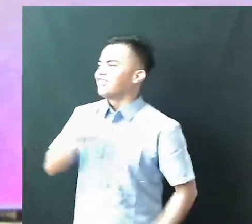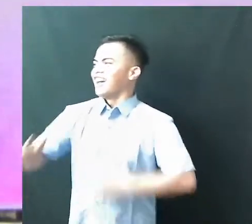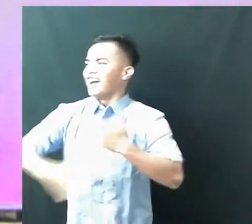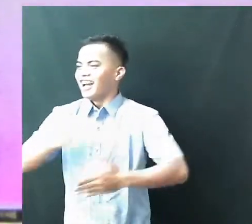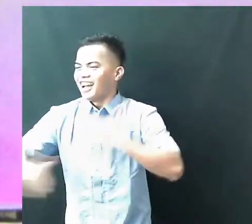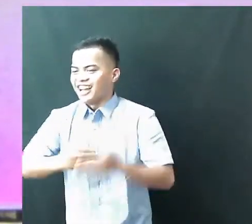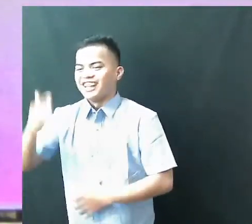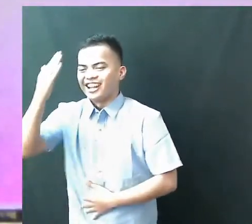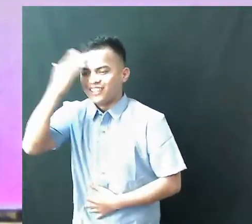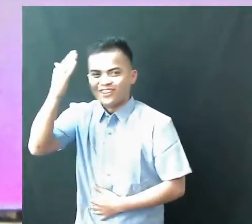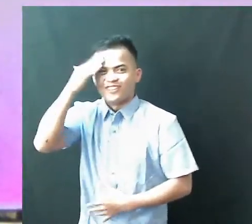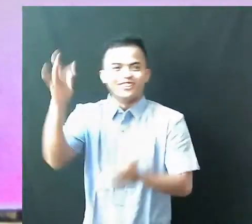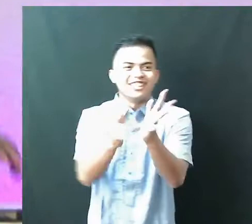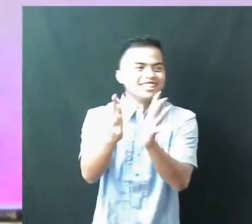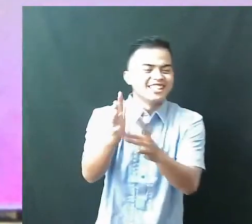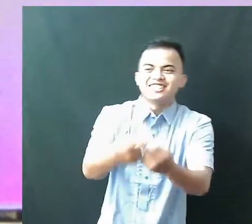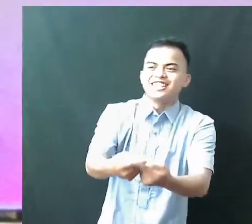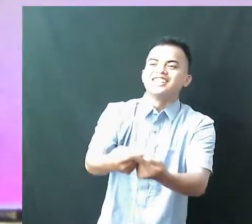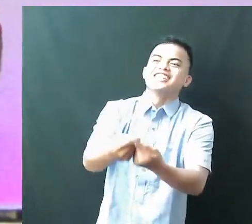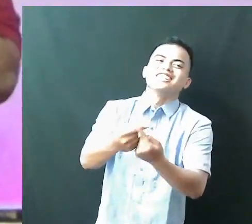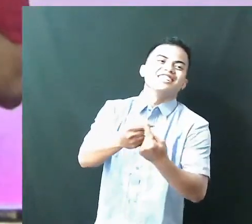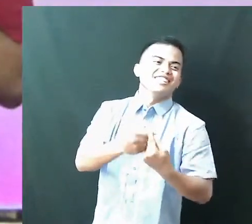I'm glad I know who Jesus